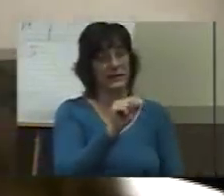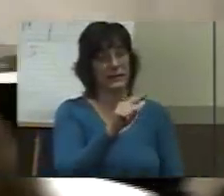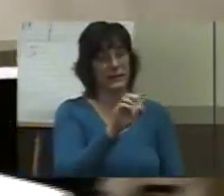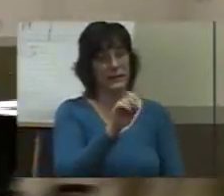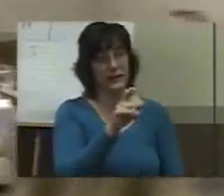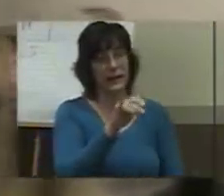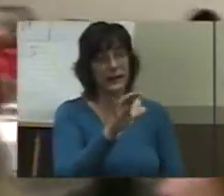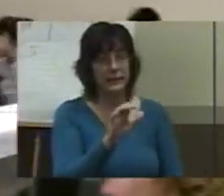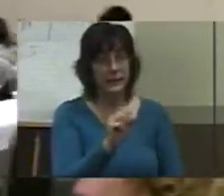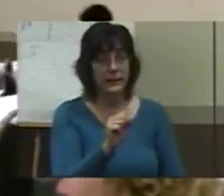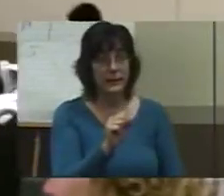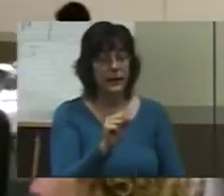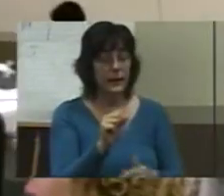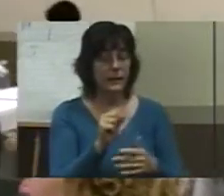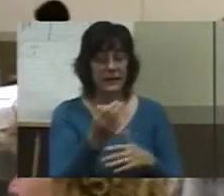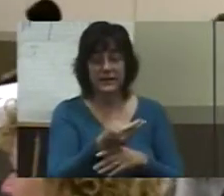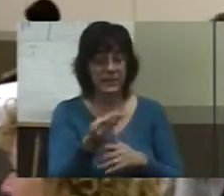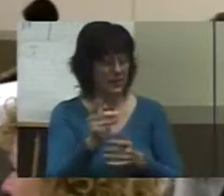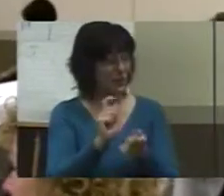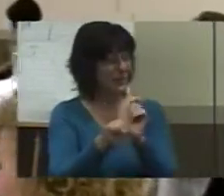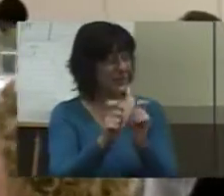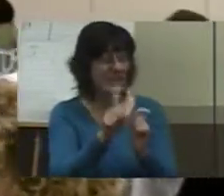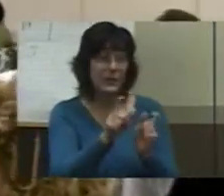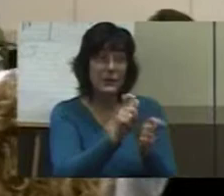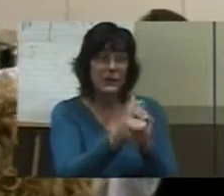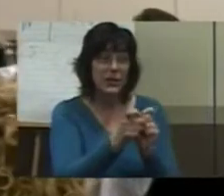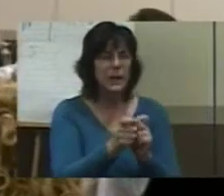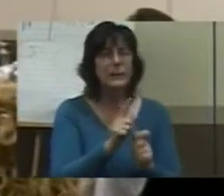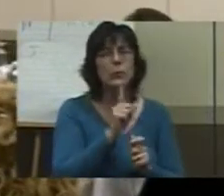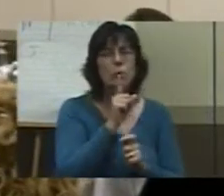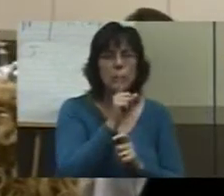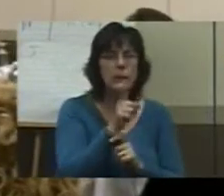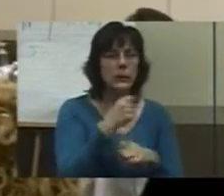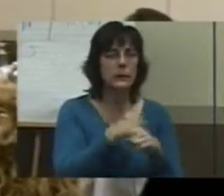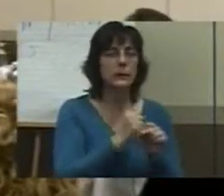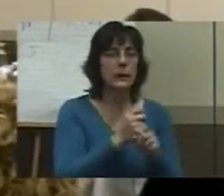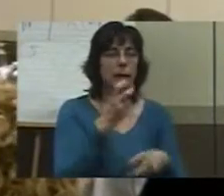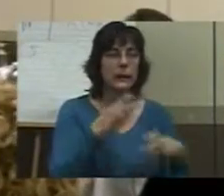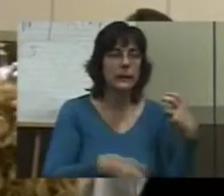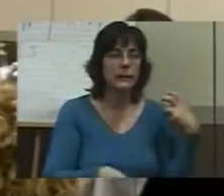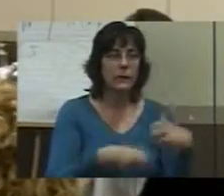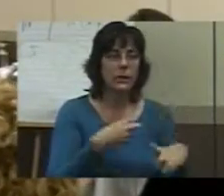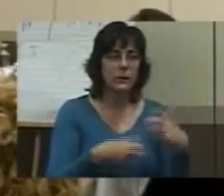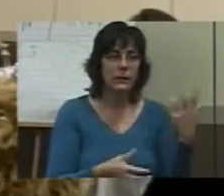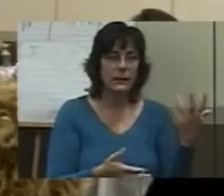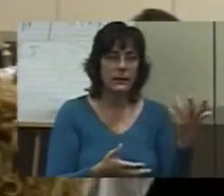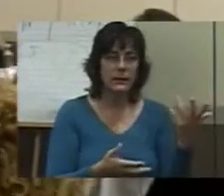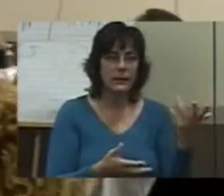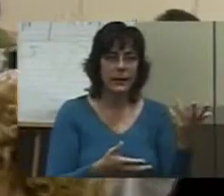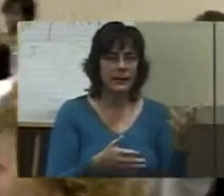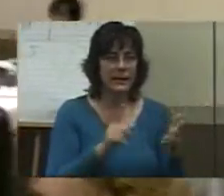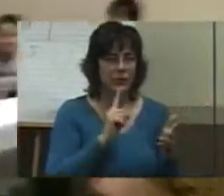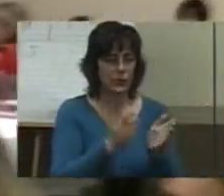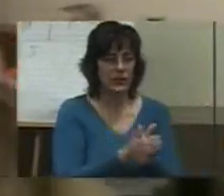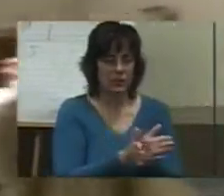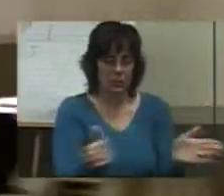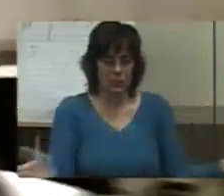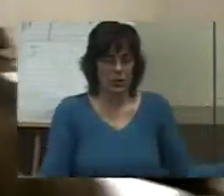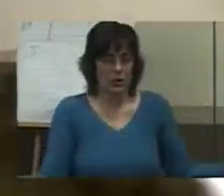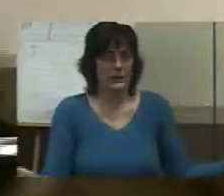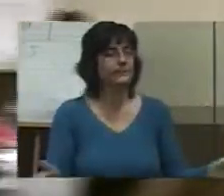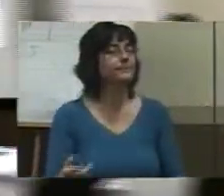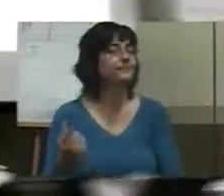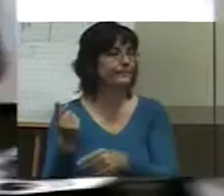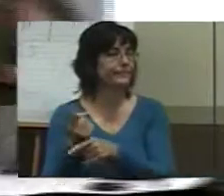Okay. Dyslexia, physical material, what needs to be altered, what is exactly causing difficulty. Okay, so